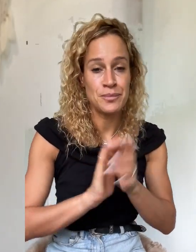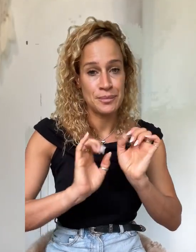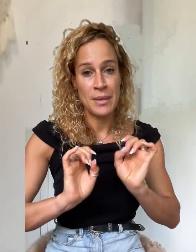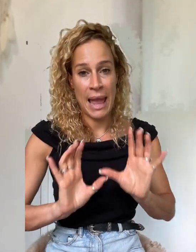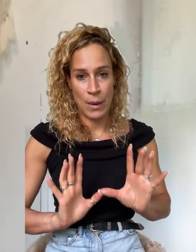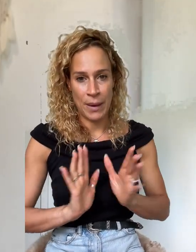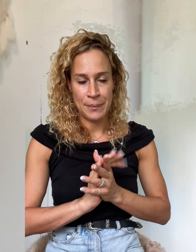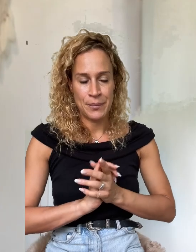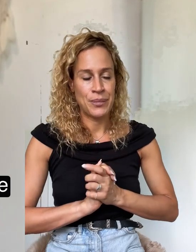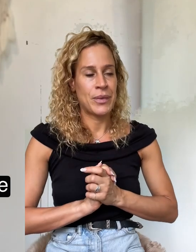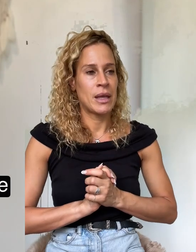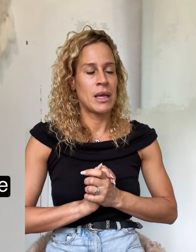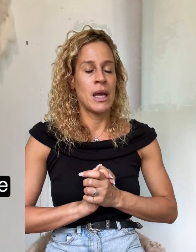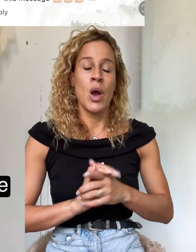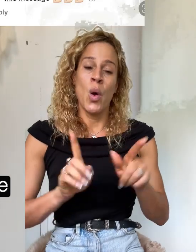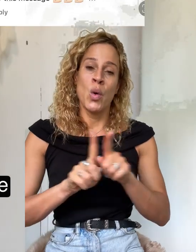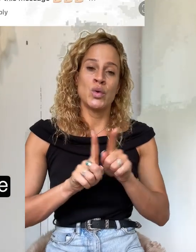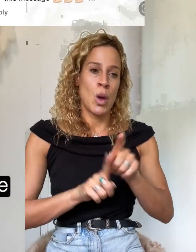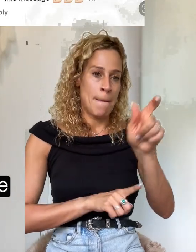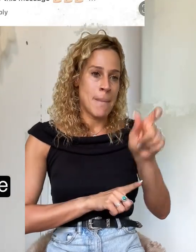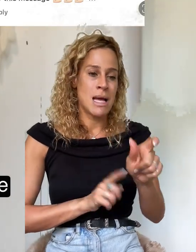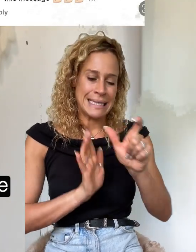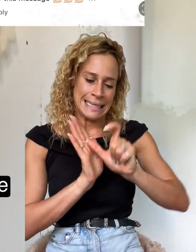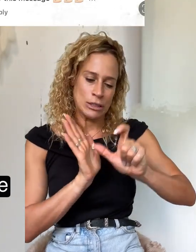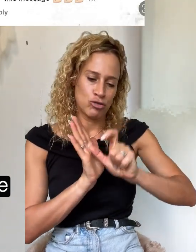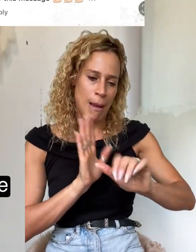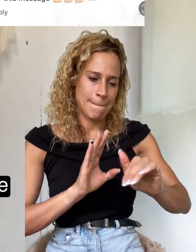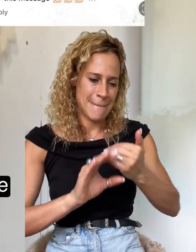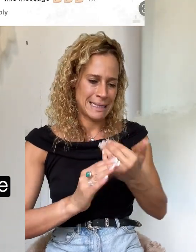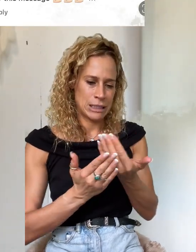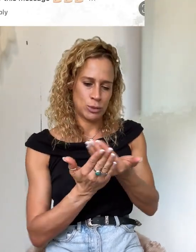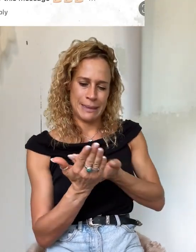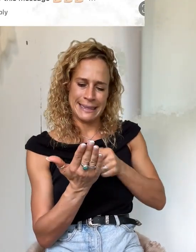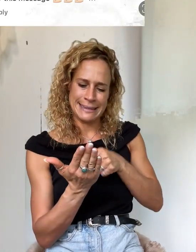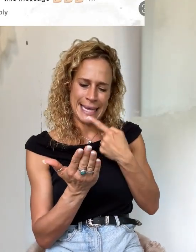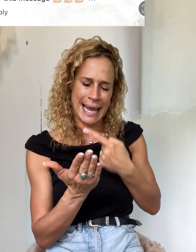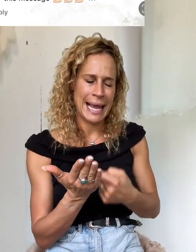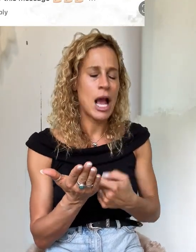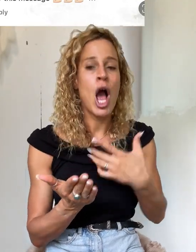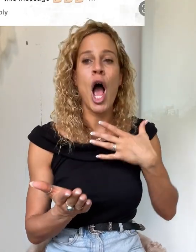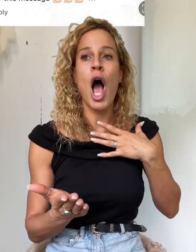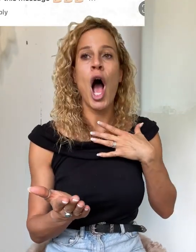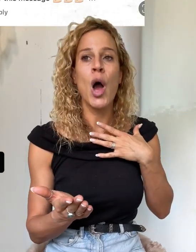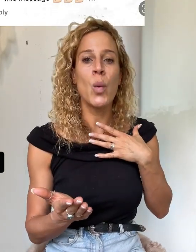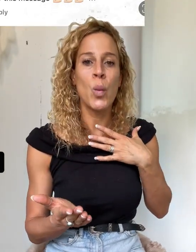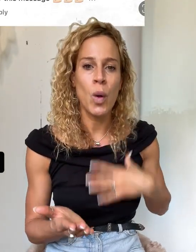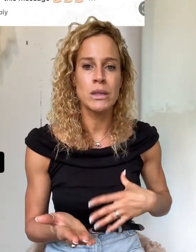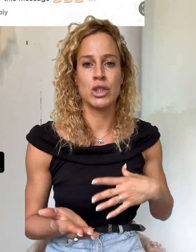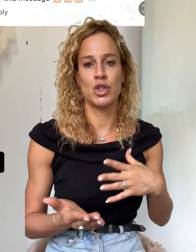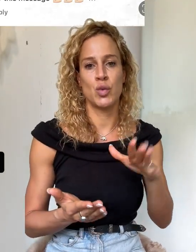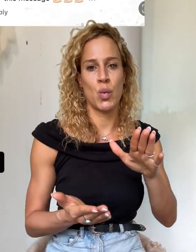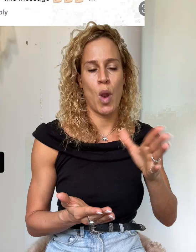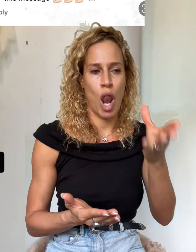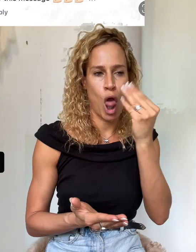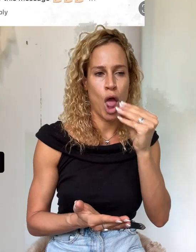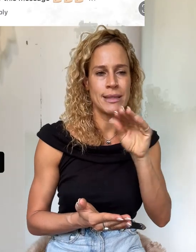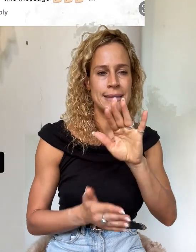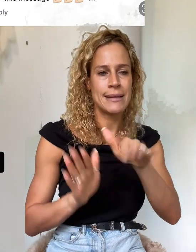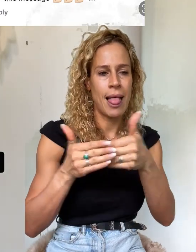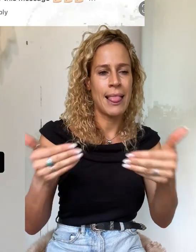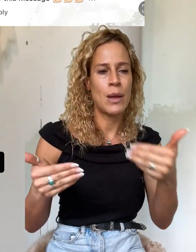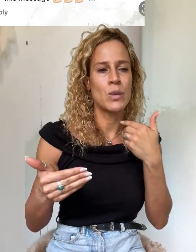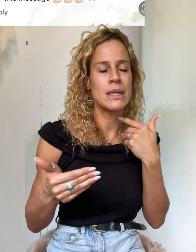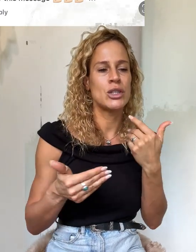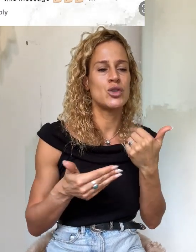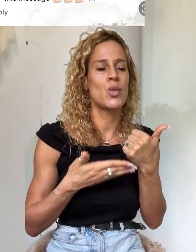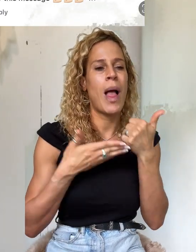else. Anyway, I had someone also message out and say to me, I want to learn sign language. I want to be an interpreter for my